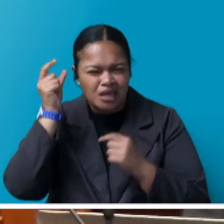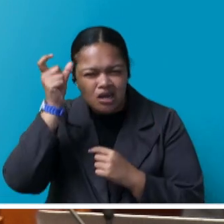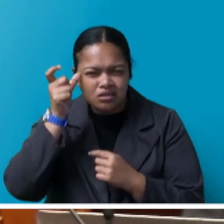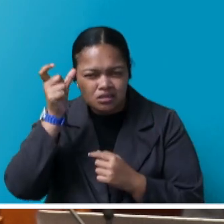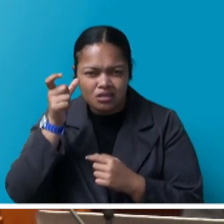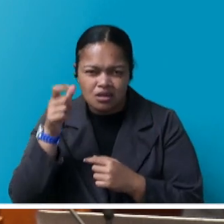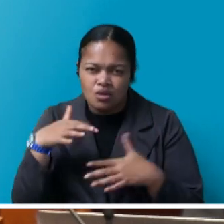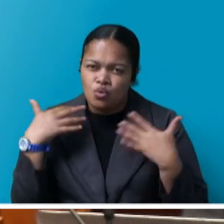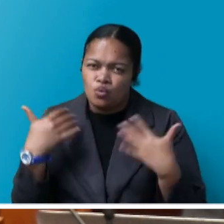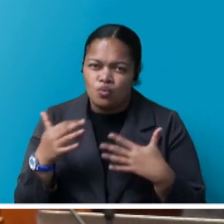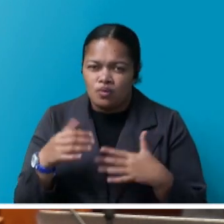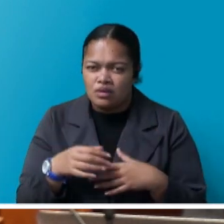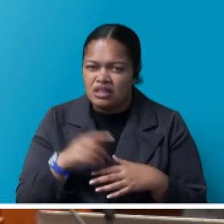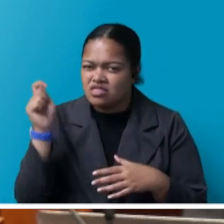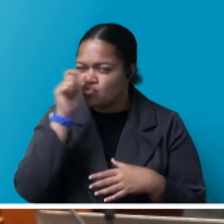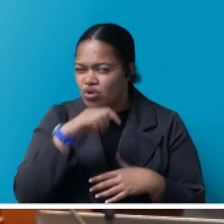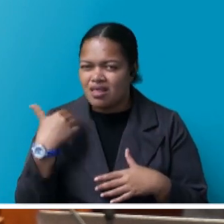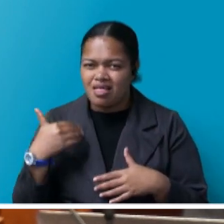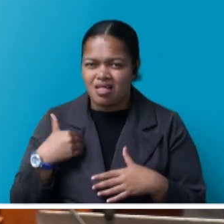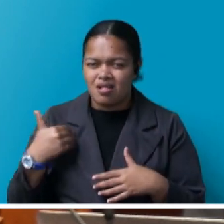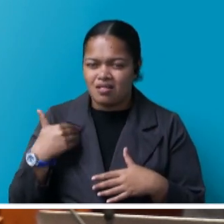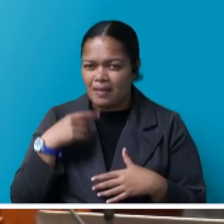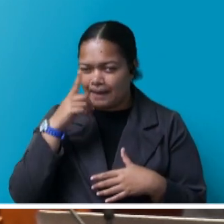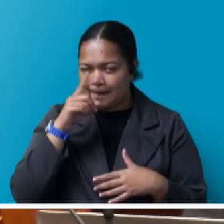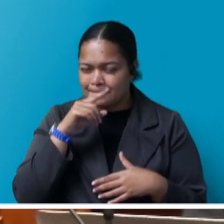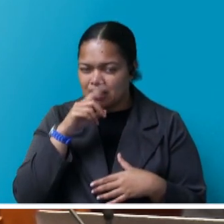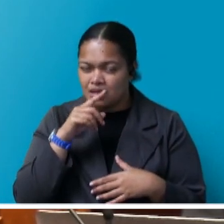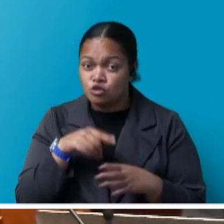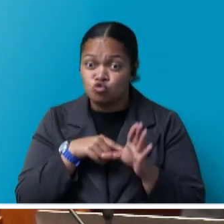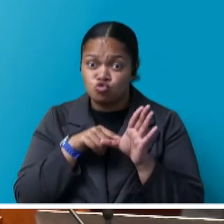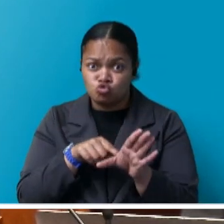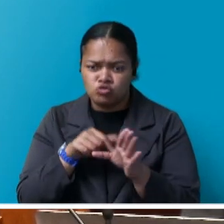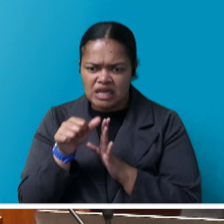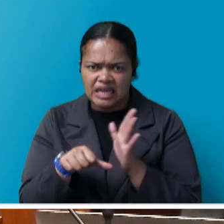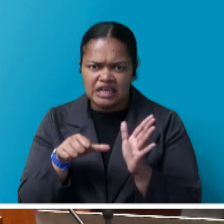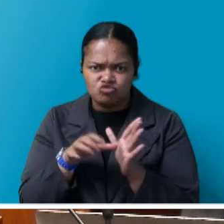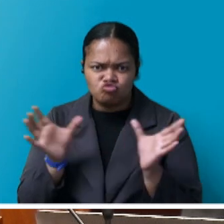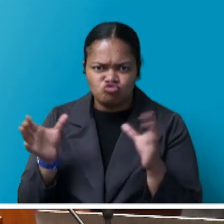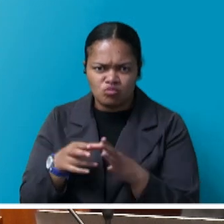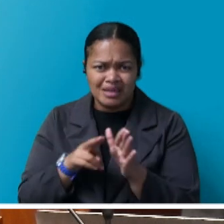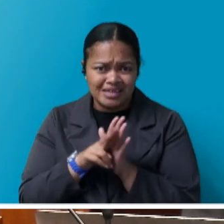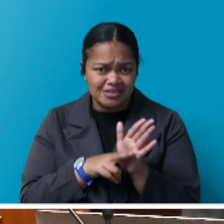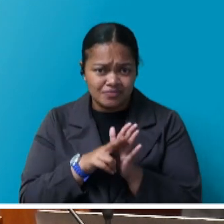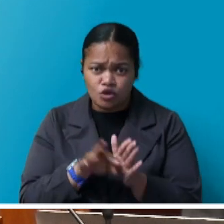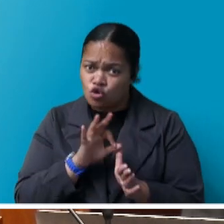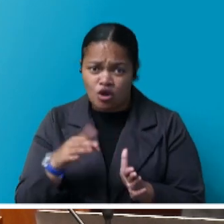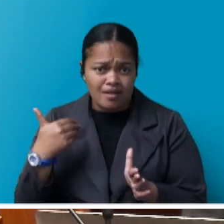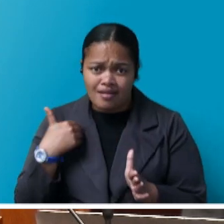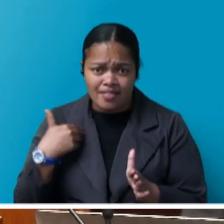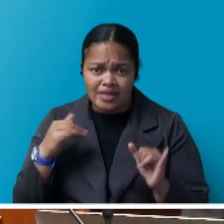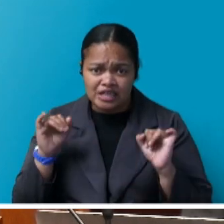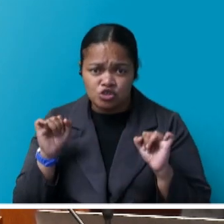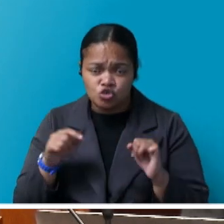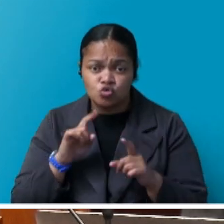threatens the health and well-being of our people, particularly our youth age group. And HIV is not just a health issue. It